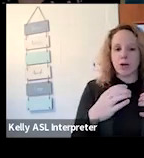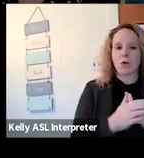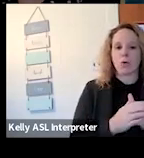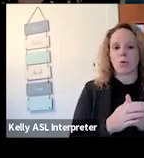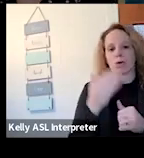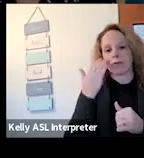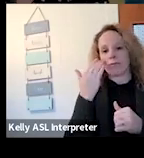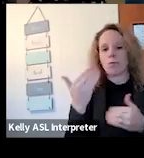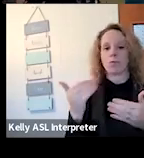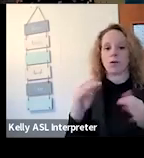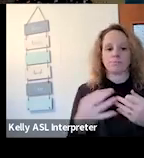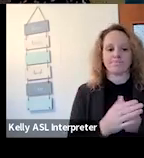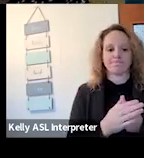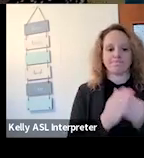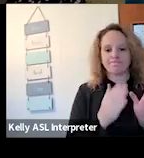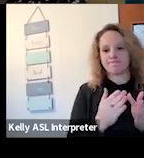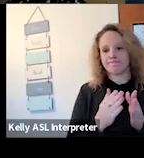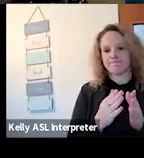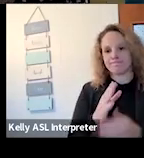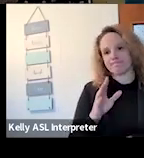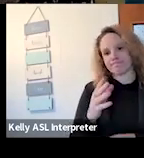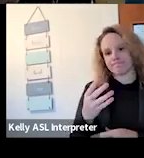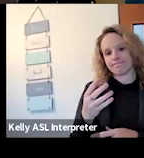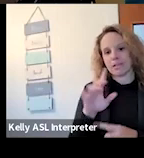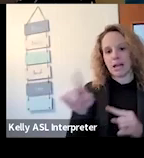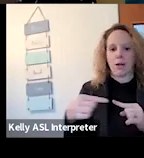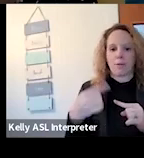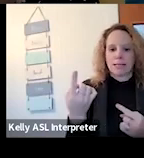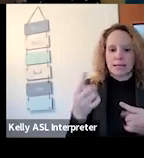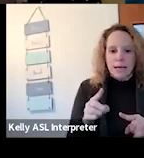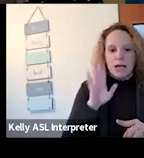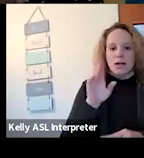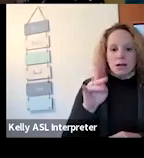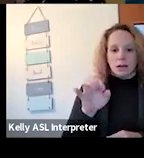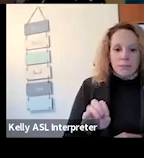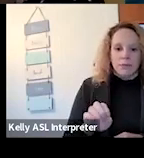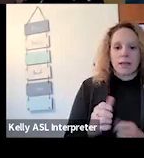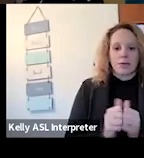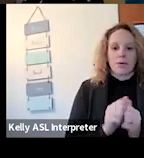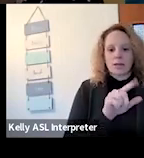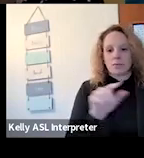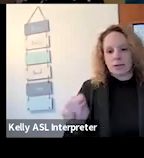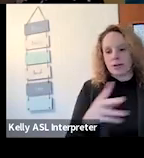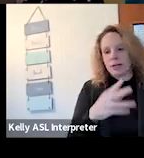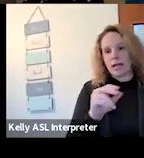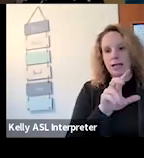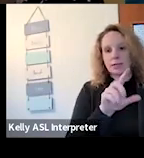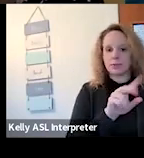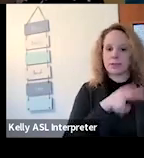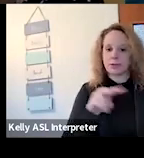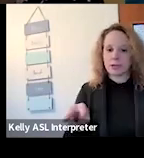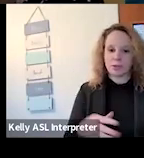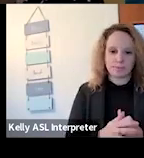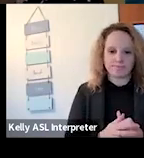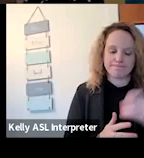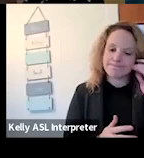Division and provided updates for the Judges Bench Book in 2020 and 2022. She was a presenter at the annual